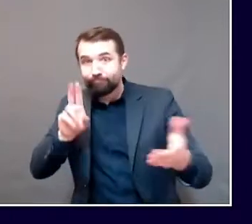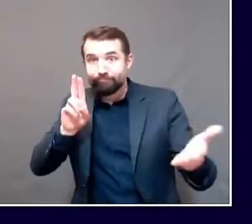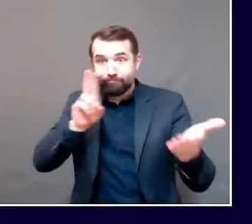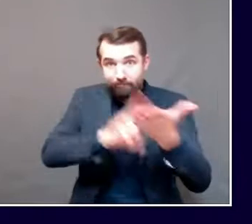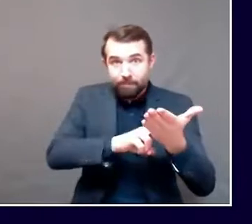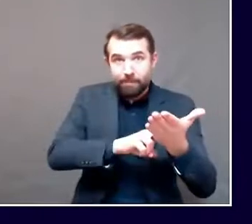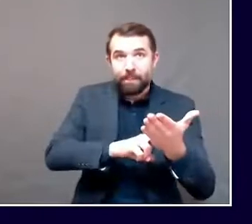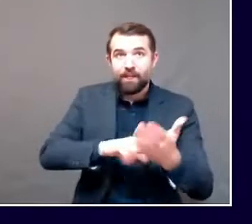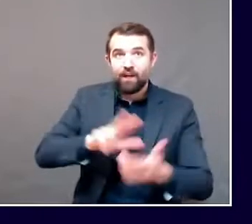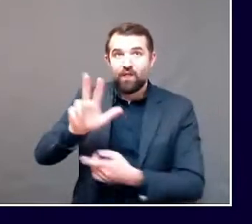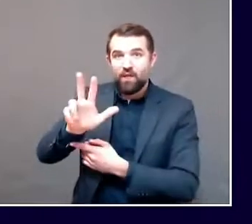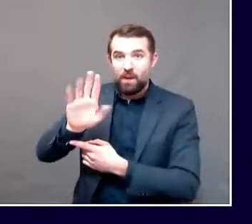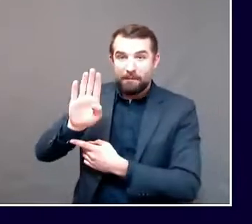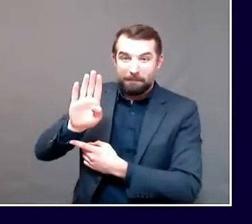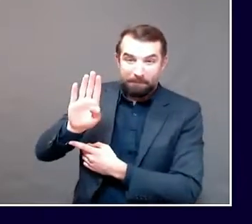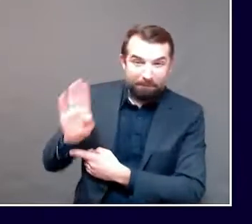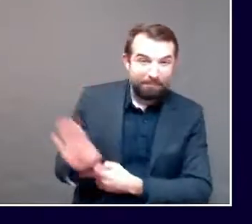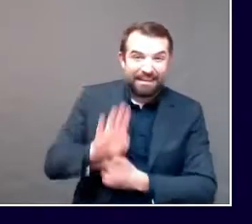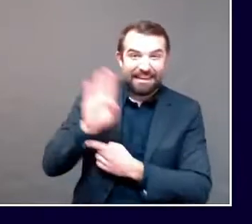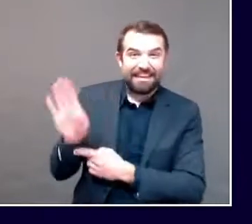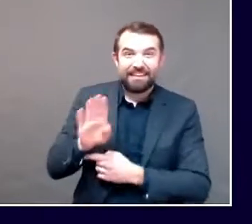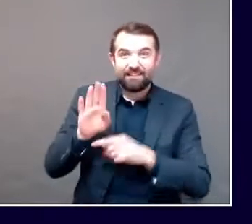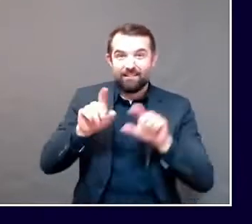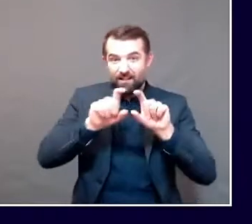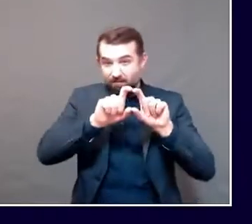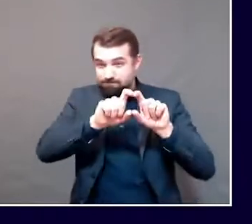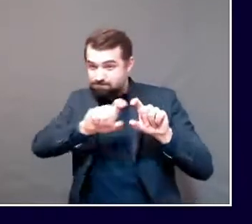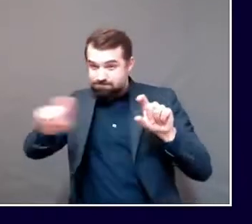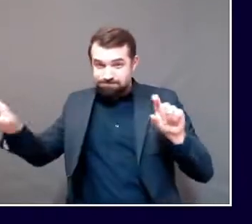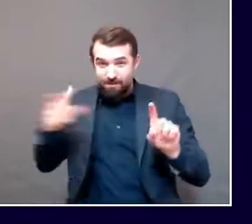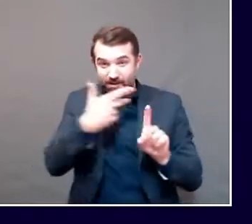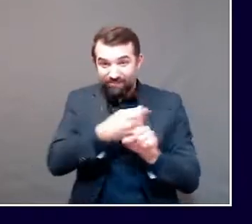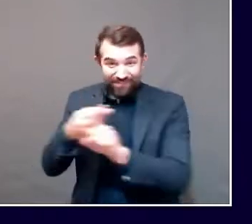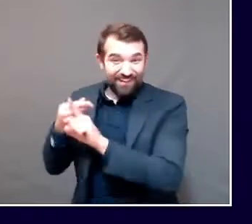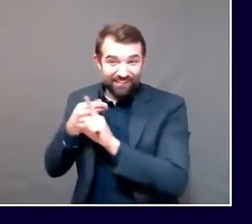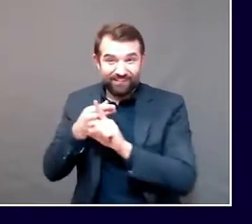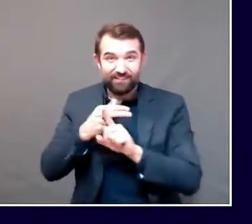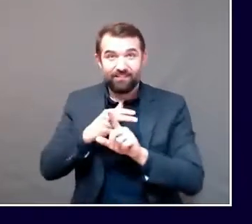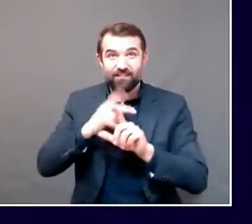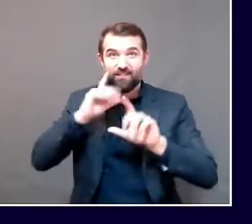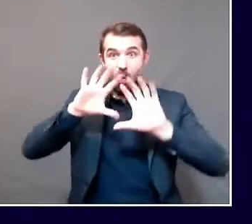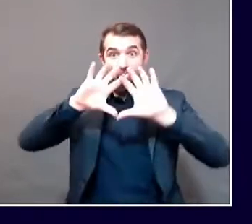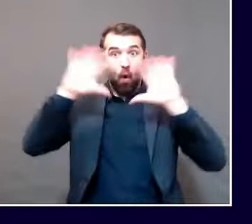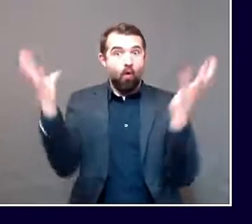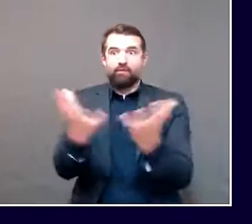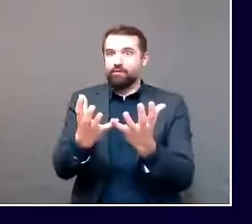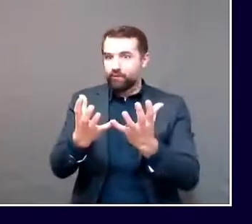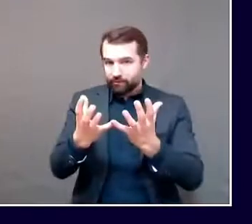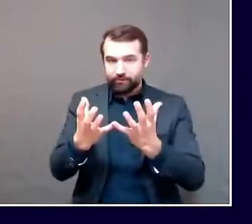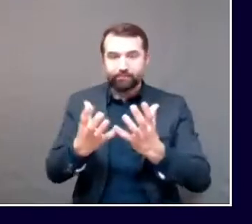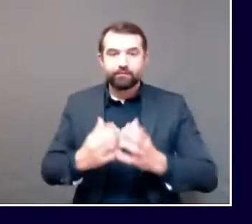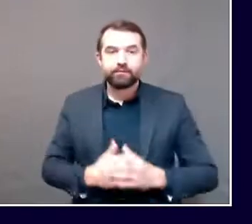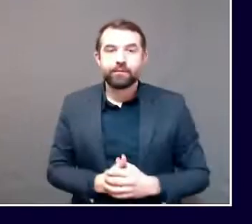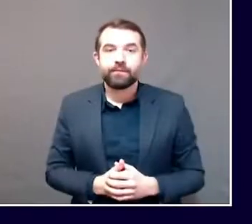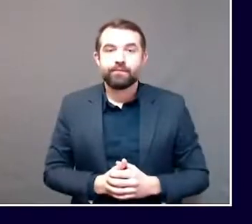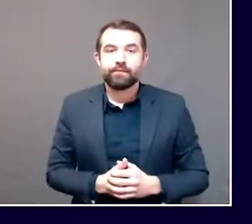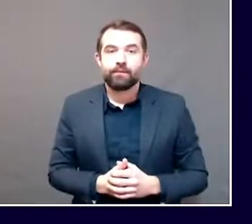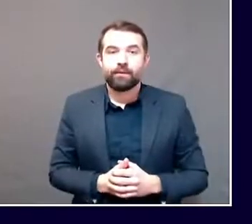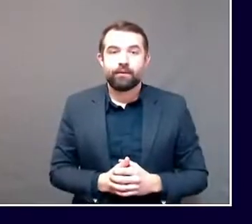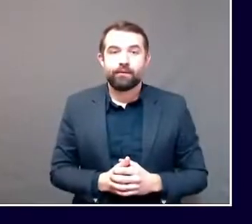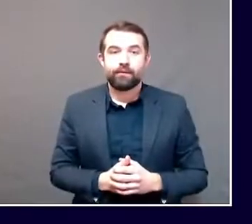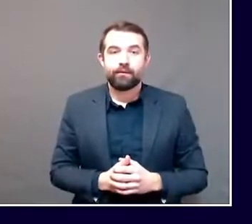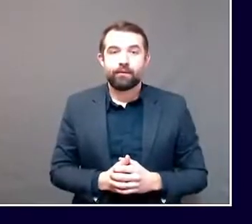even before any late-stage results were announced. And that is more than twice as many doses that they have promised to